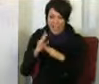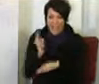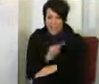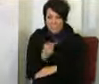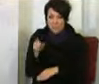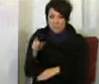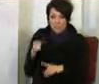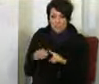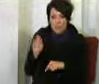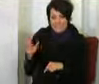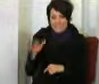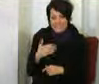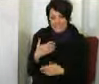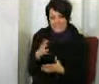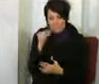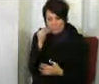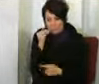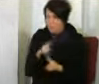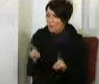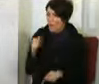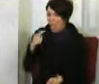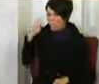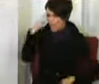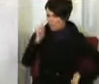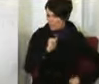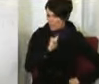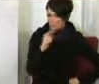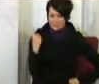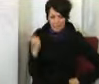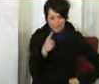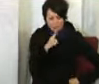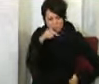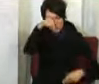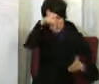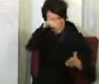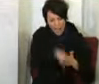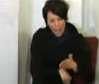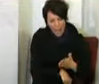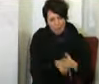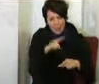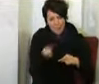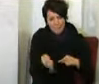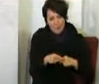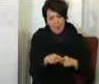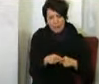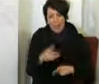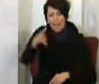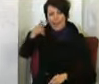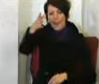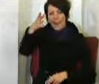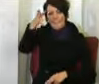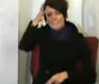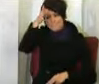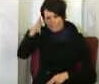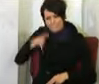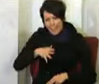myself, there's something really profound about manhood.